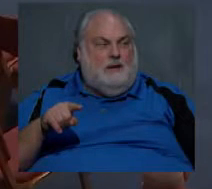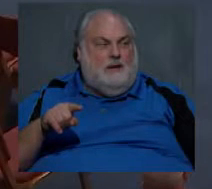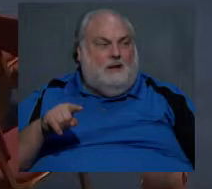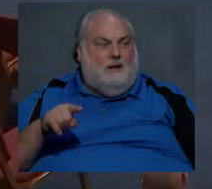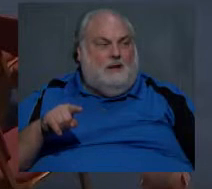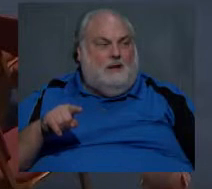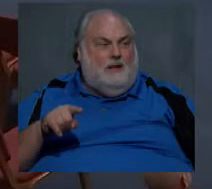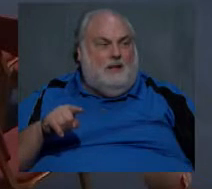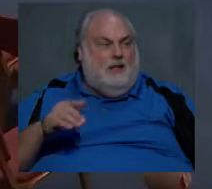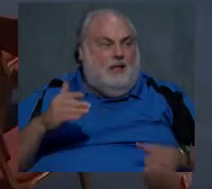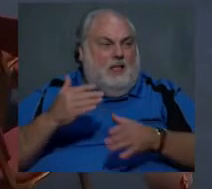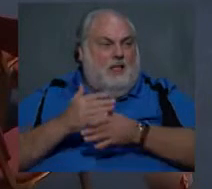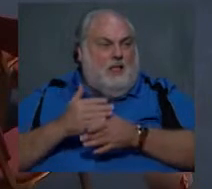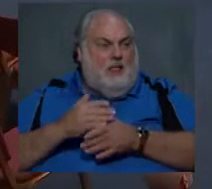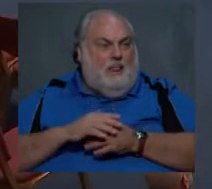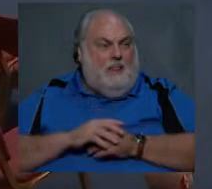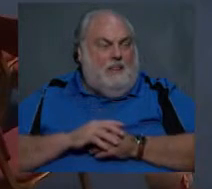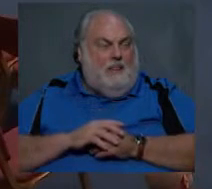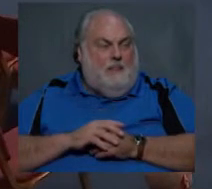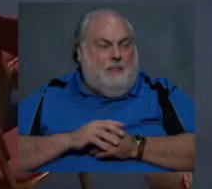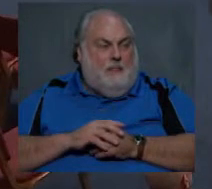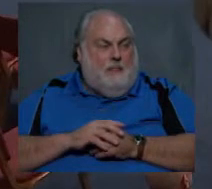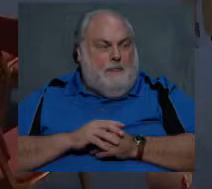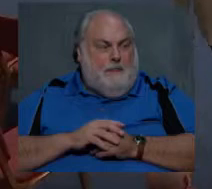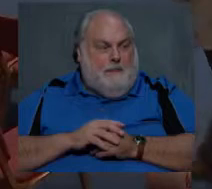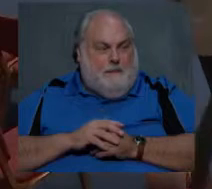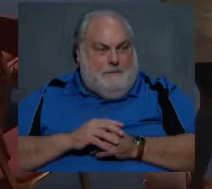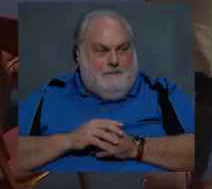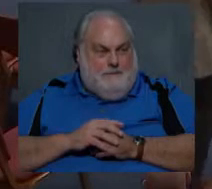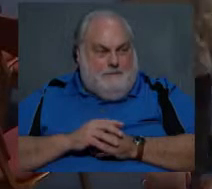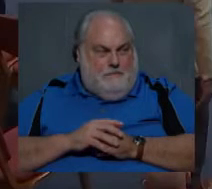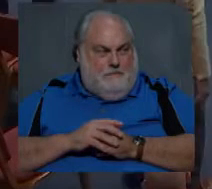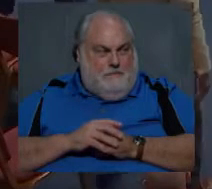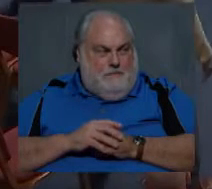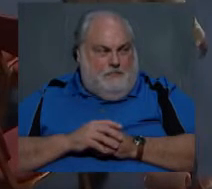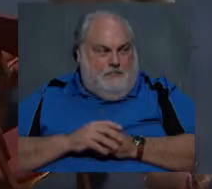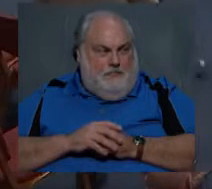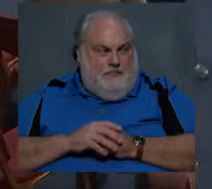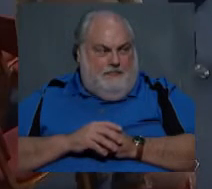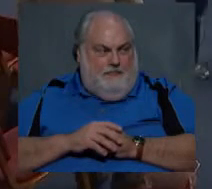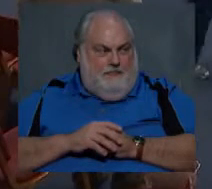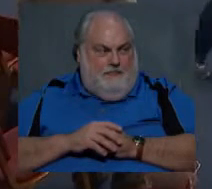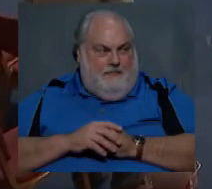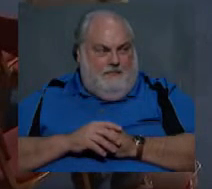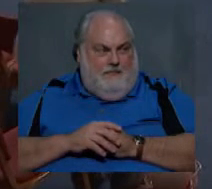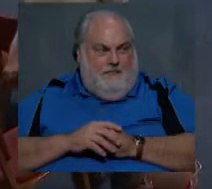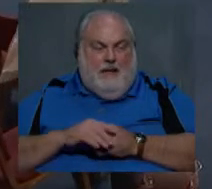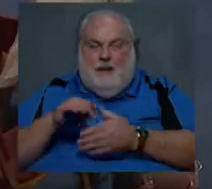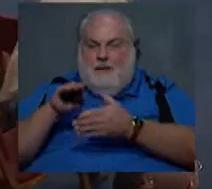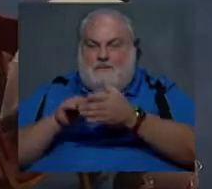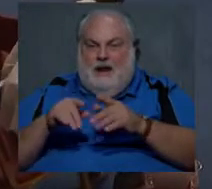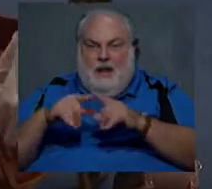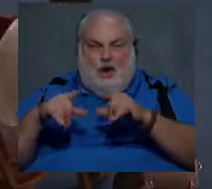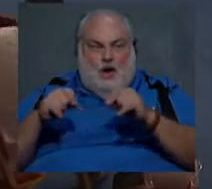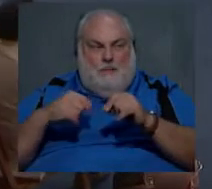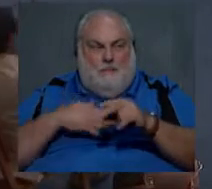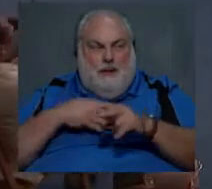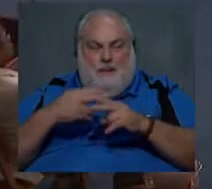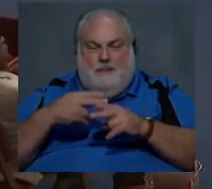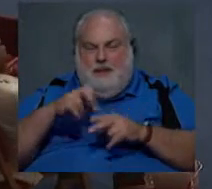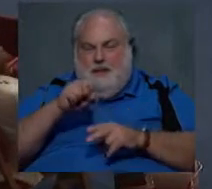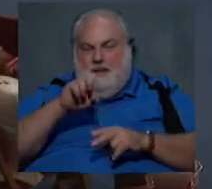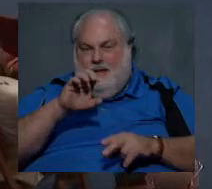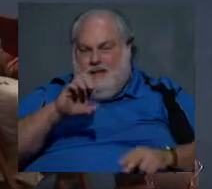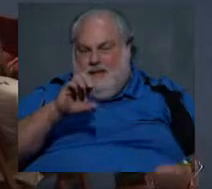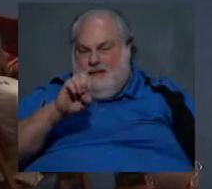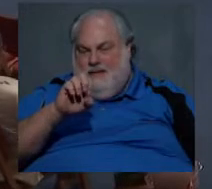you, excuse me, could you go ahead and come to the podium? I'm sorry. I would have filled out a card had I known. But my name is Cedric Cooper,